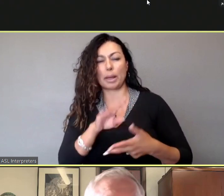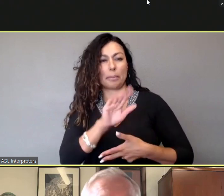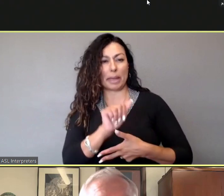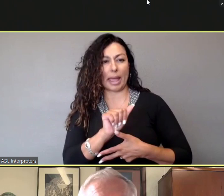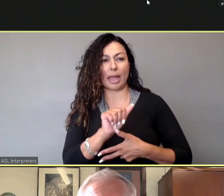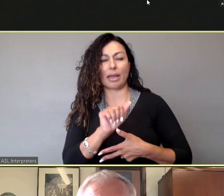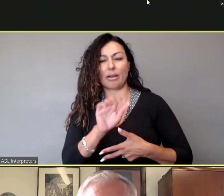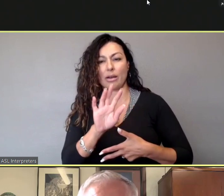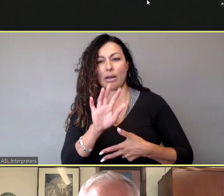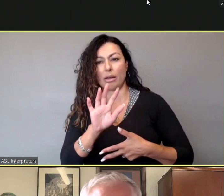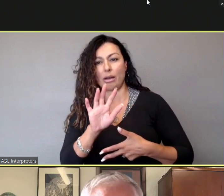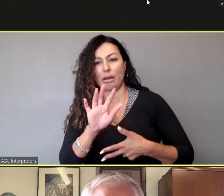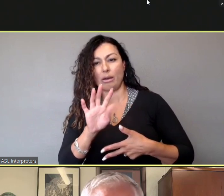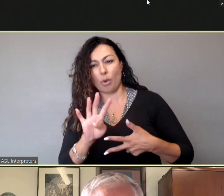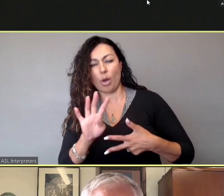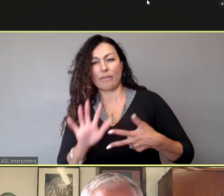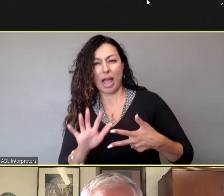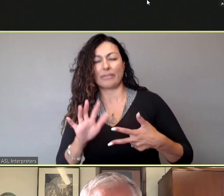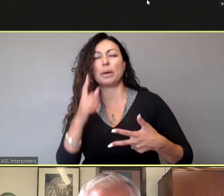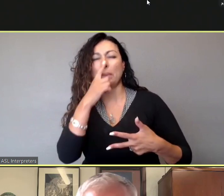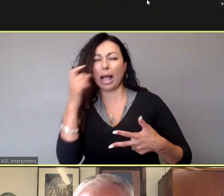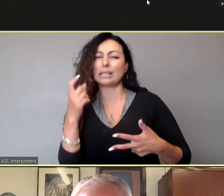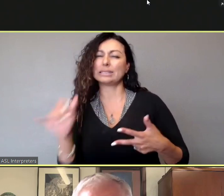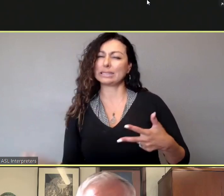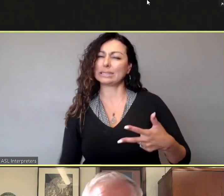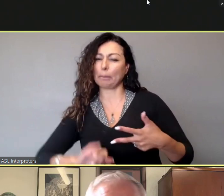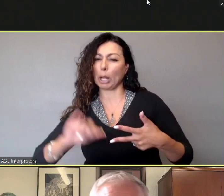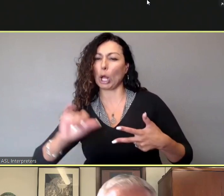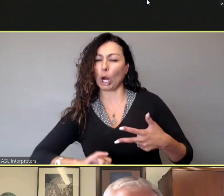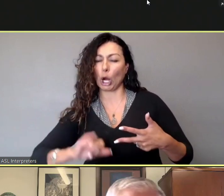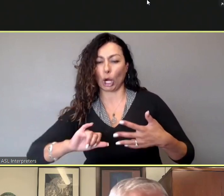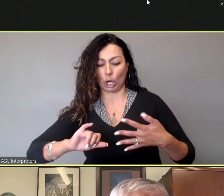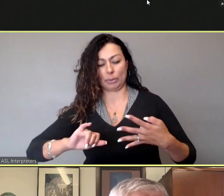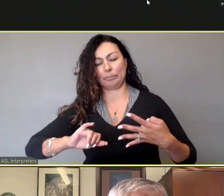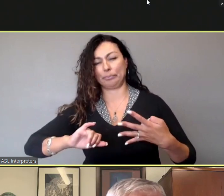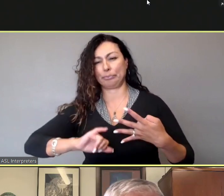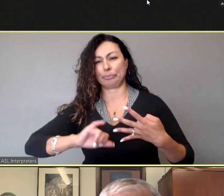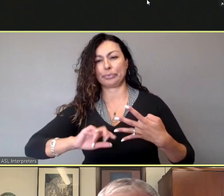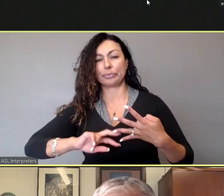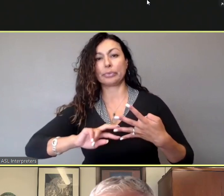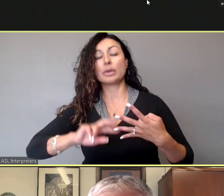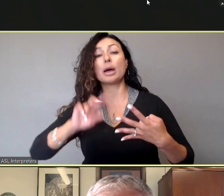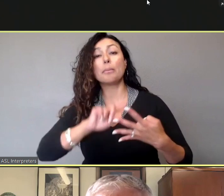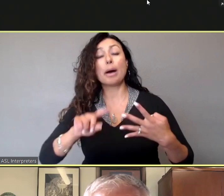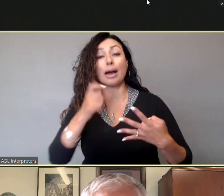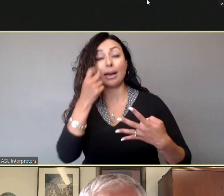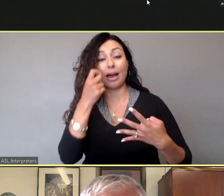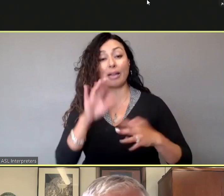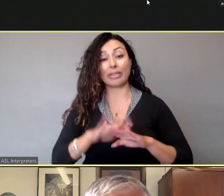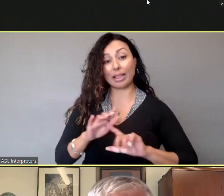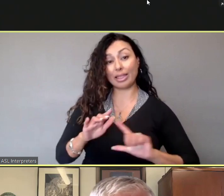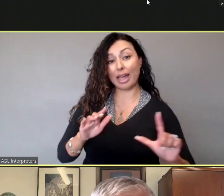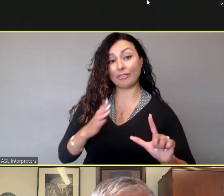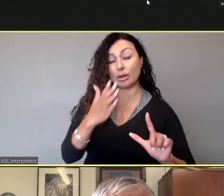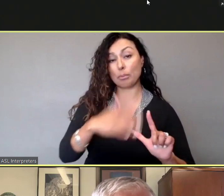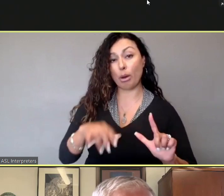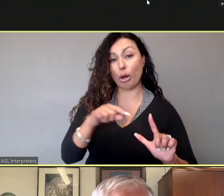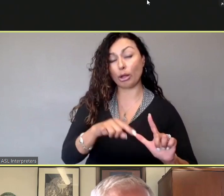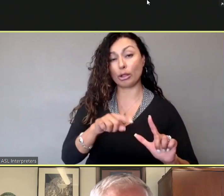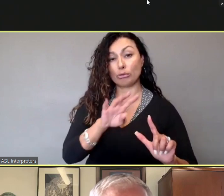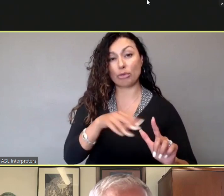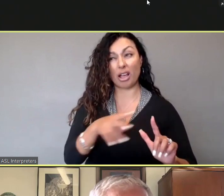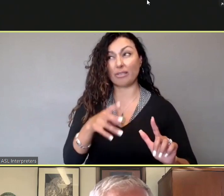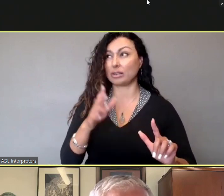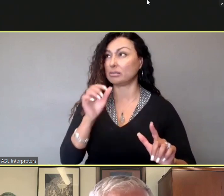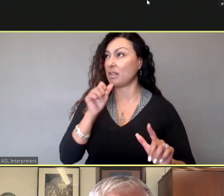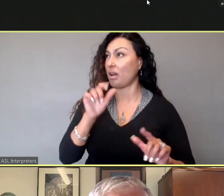similar variants. But if you go back to the left side of that graph, you can see we started off not that long ago